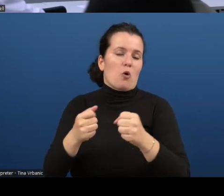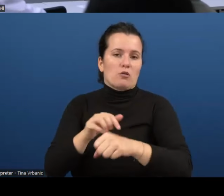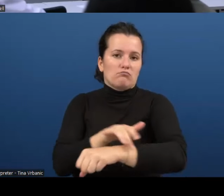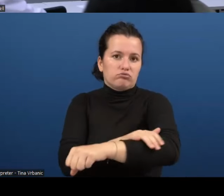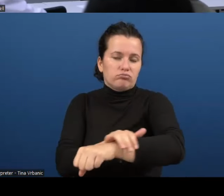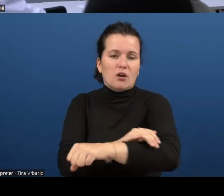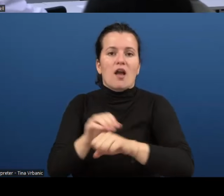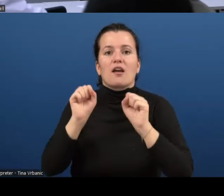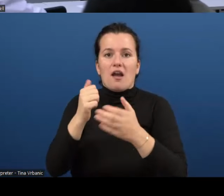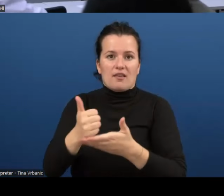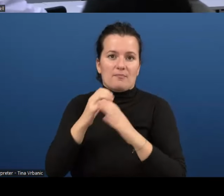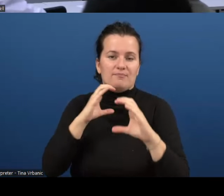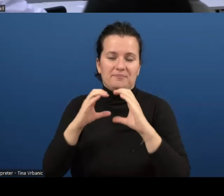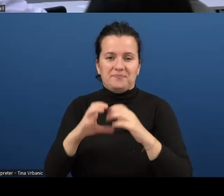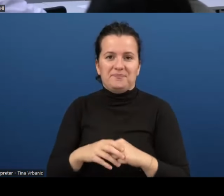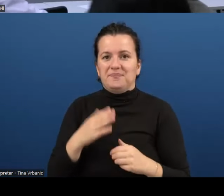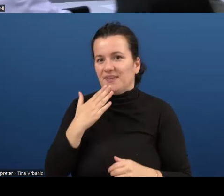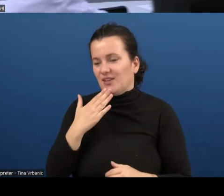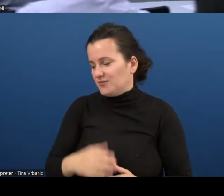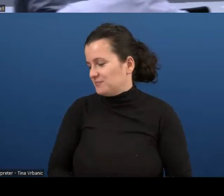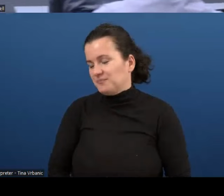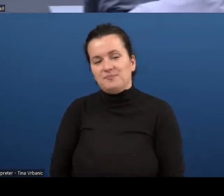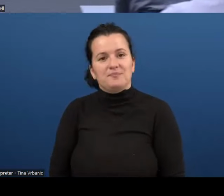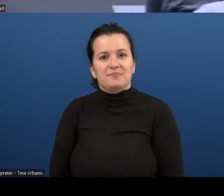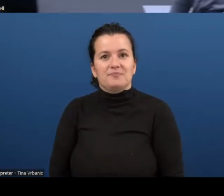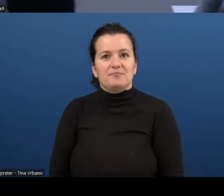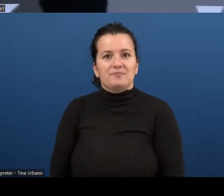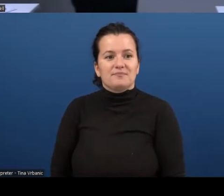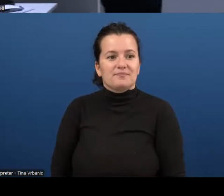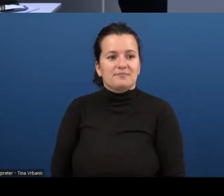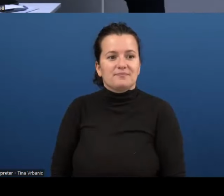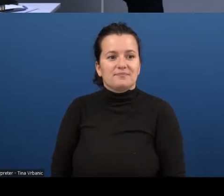Thank you very much, Astrid.